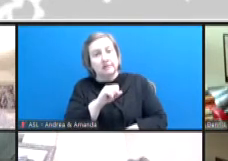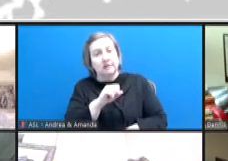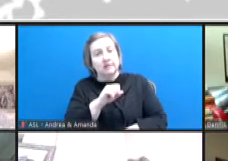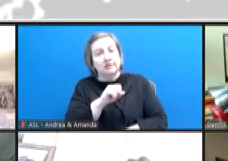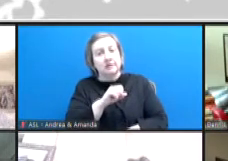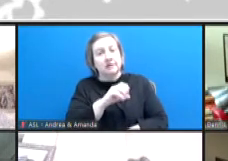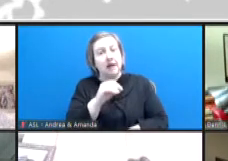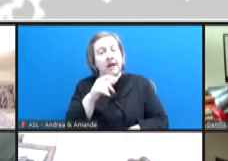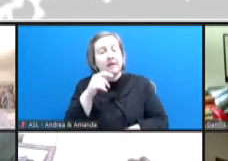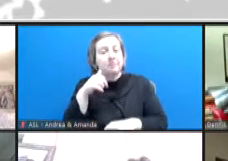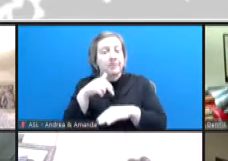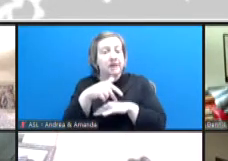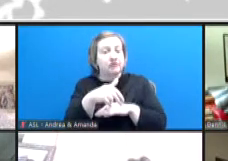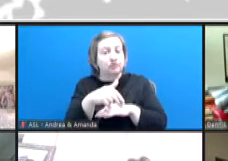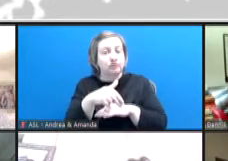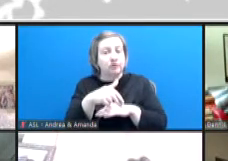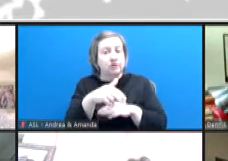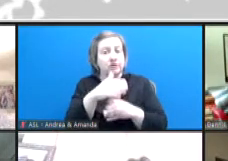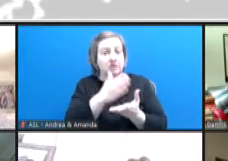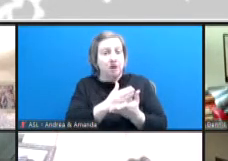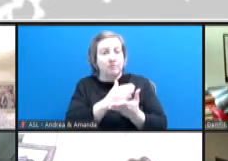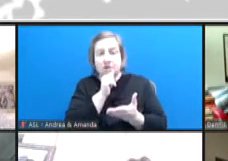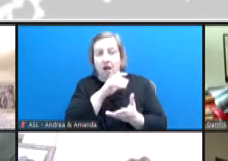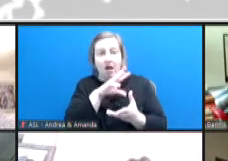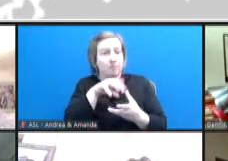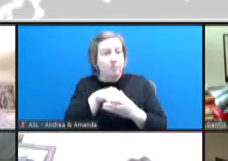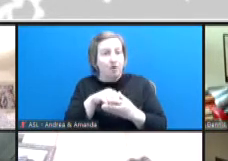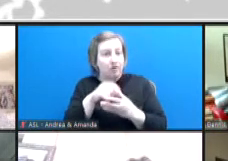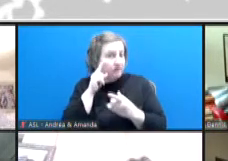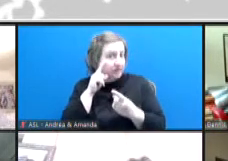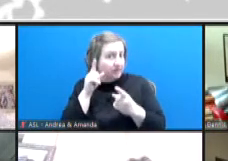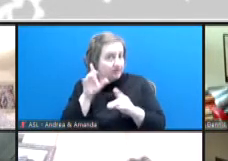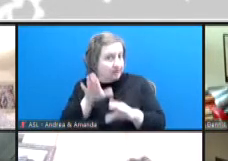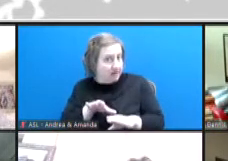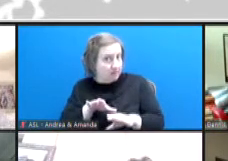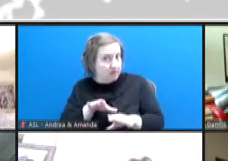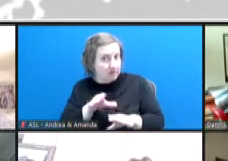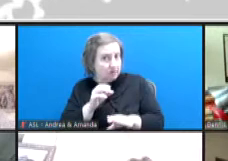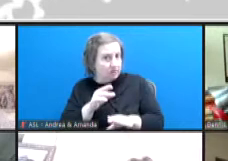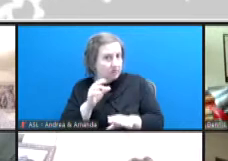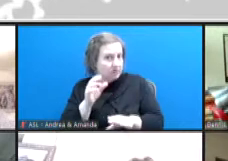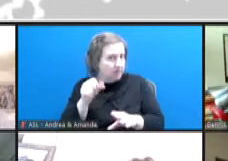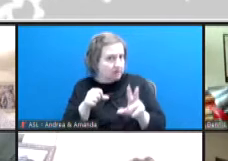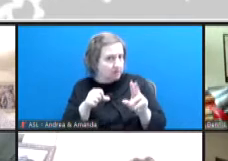the pedestrian stops, those are not a part of the settlement agreement. Is that correct or not correct?